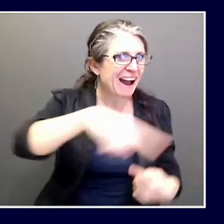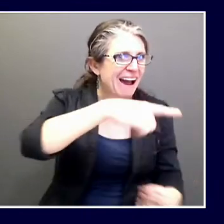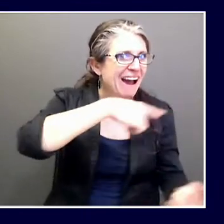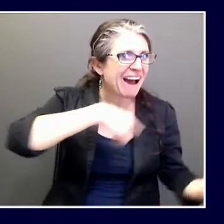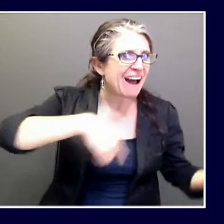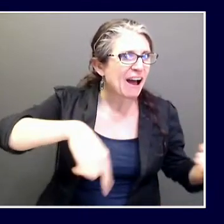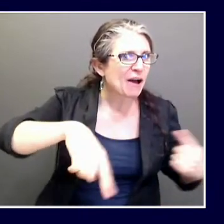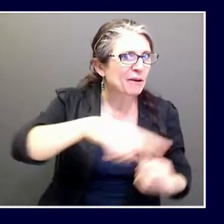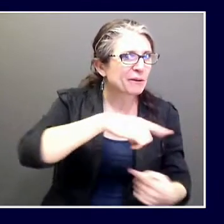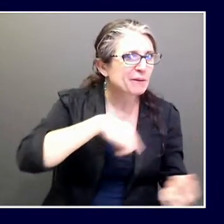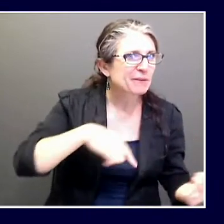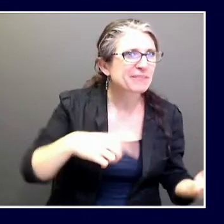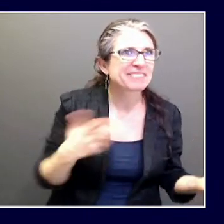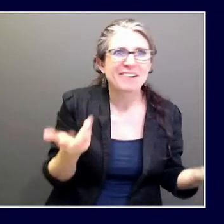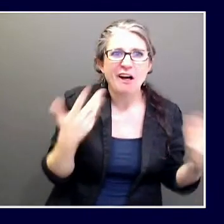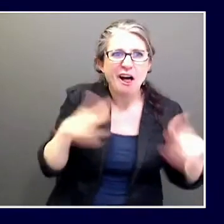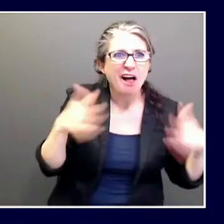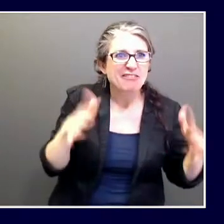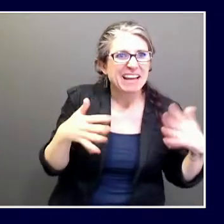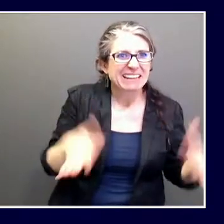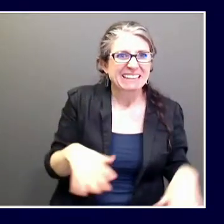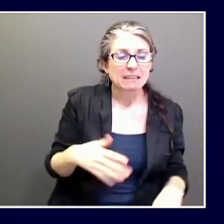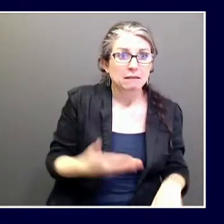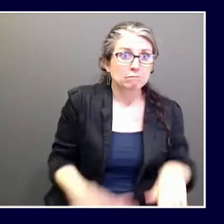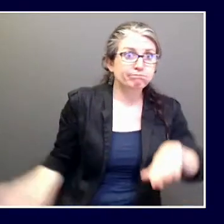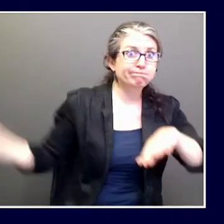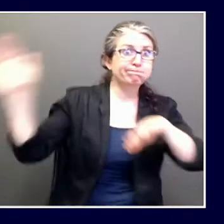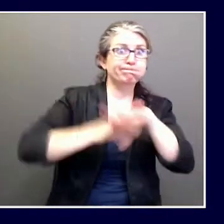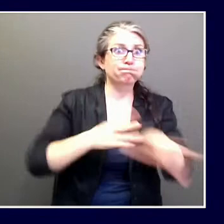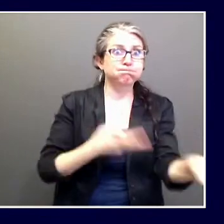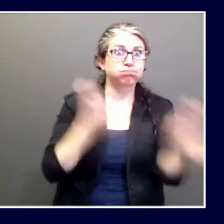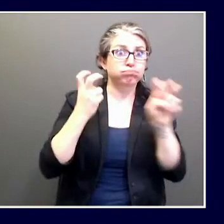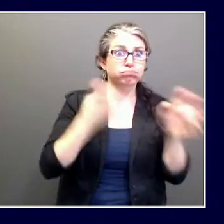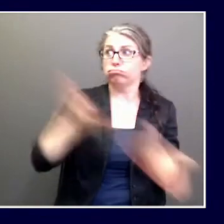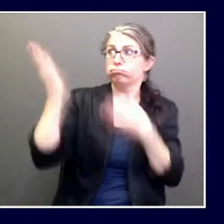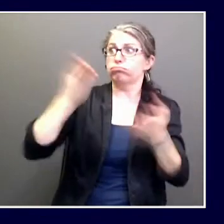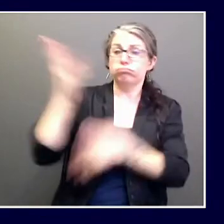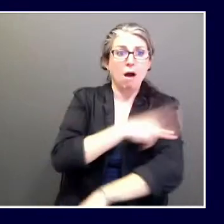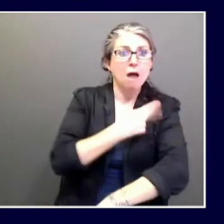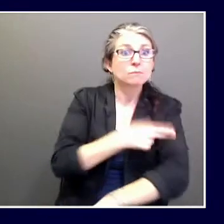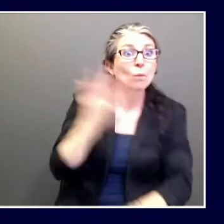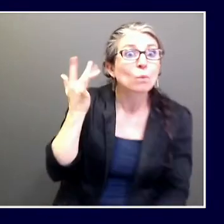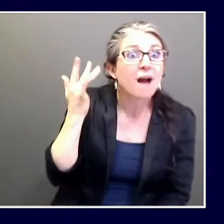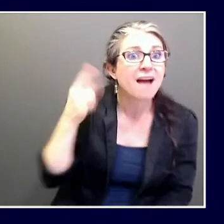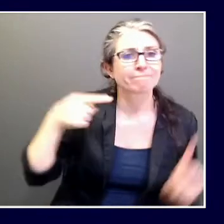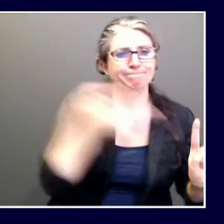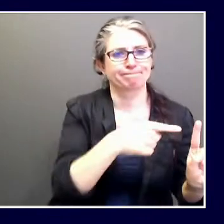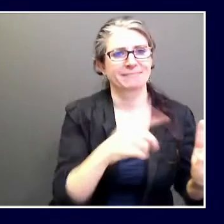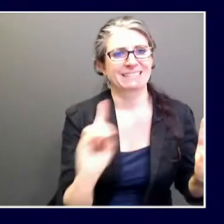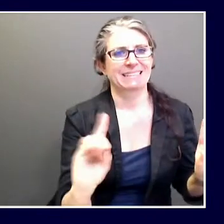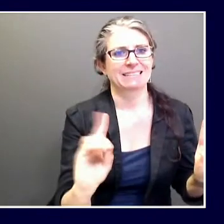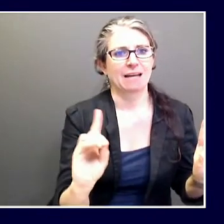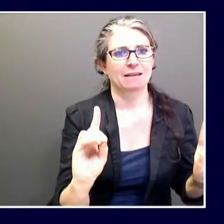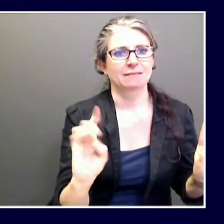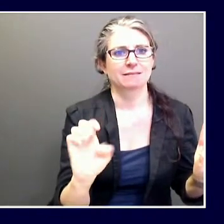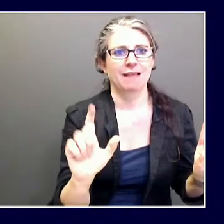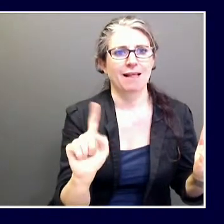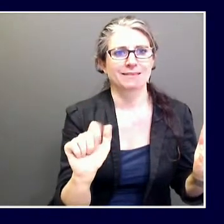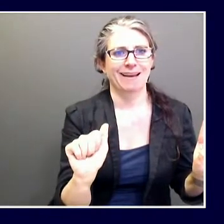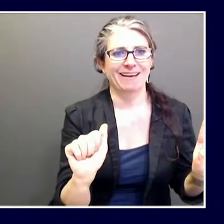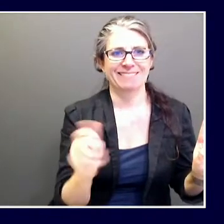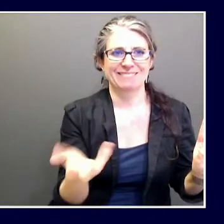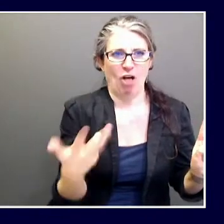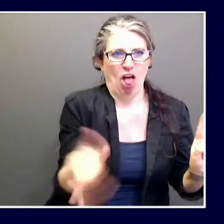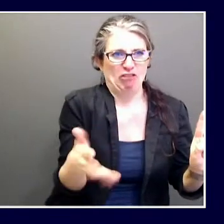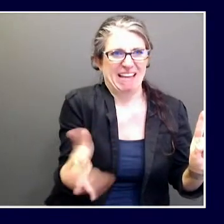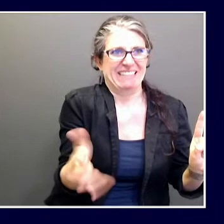record cases, record positivity rates, and record hospitalizations. Omicron is a spark on the horizon.